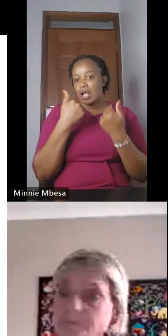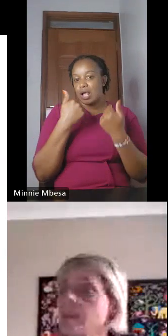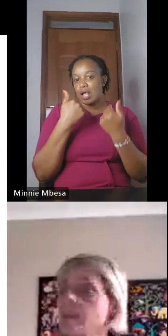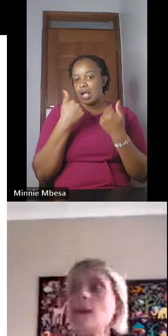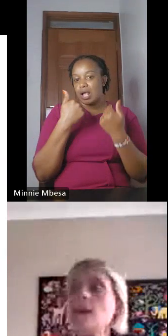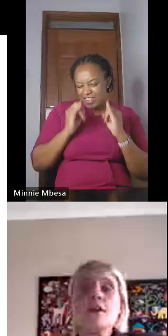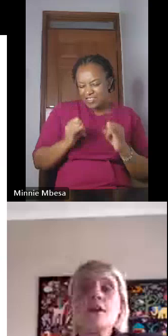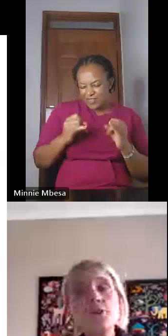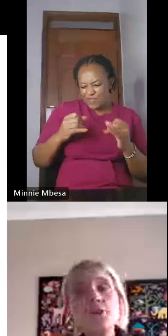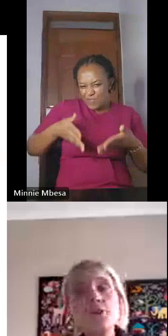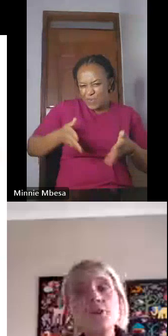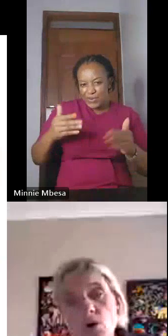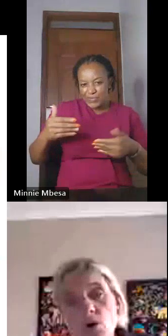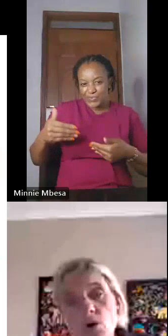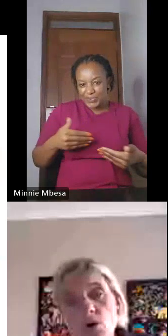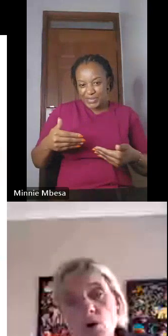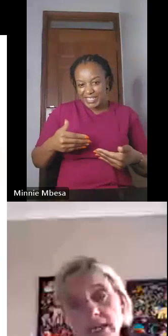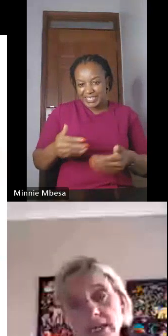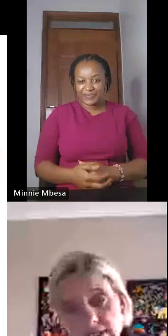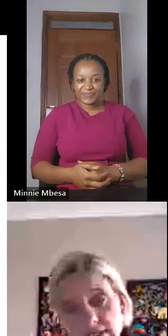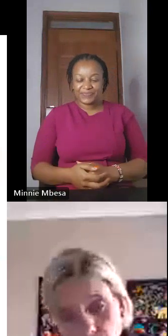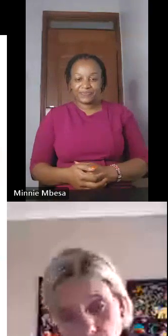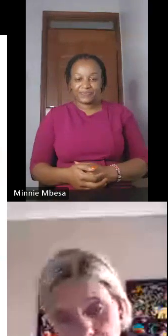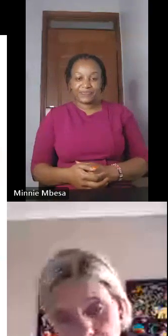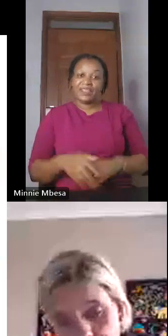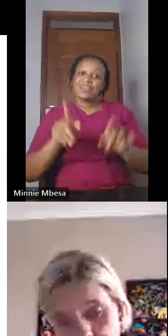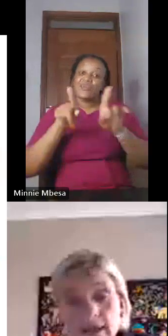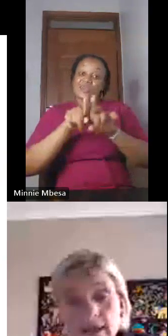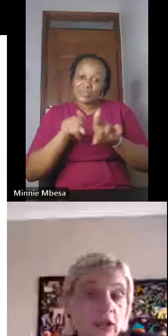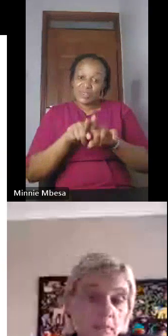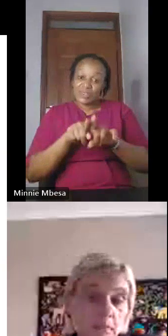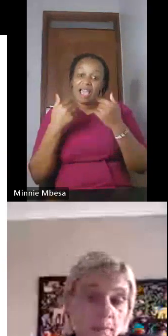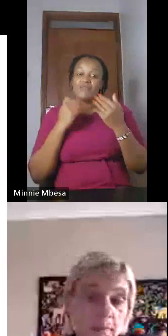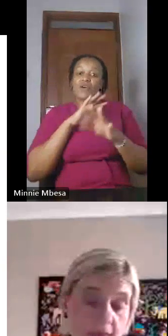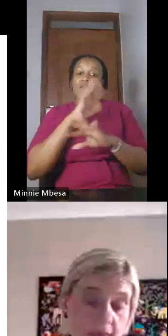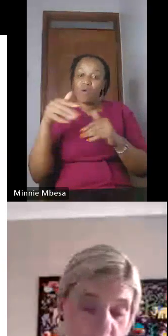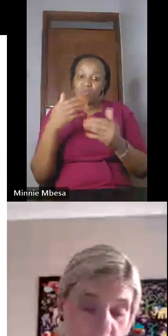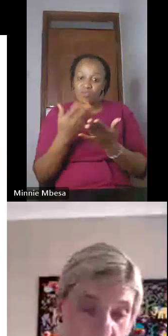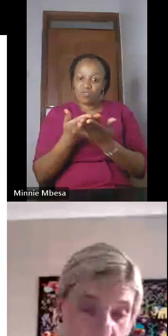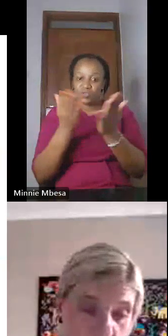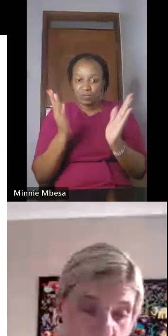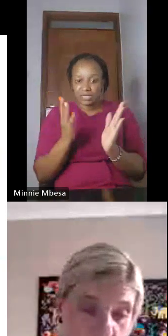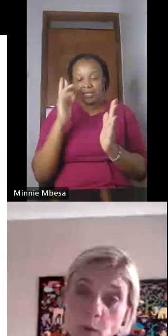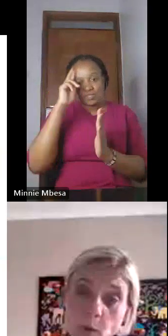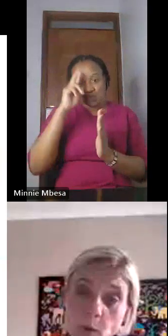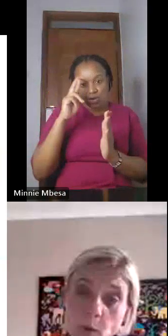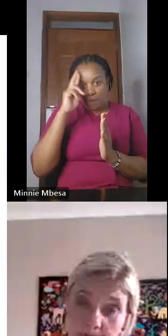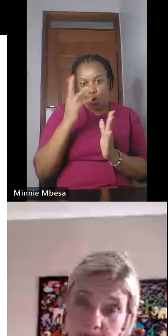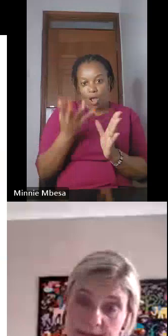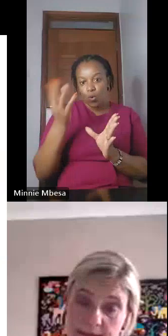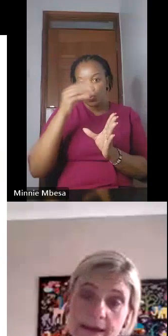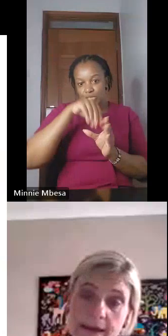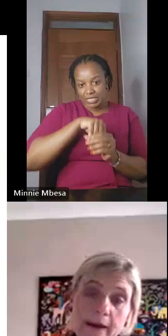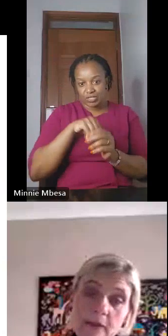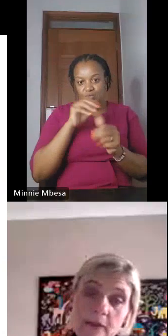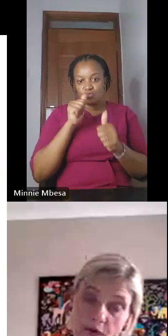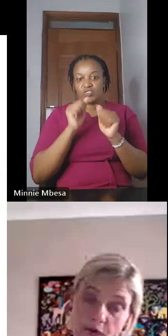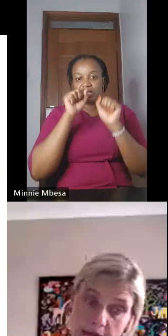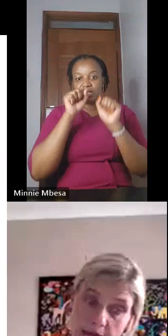home. So there is all these accommodations that we can make. It may be that you as a woman fall